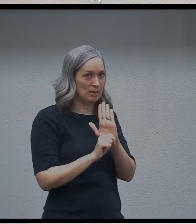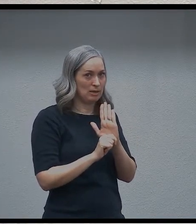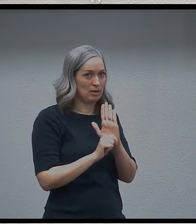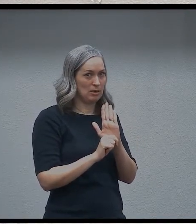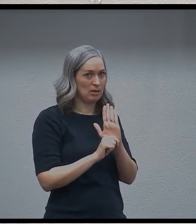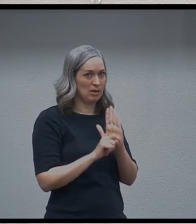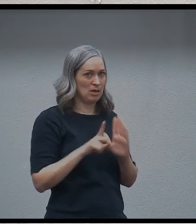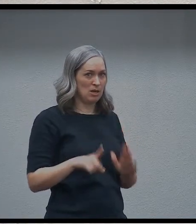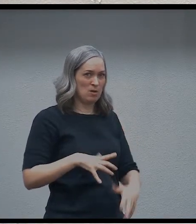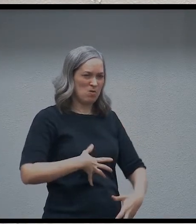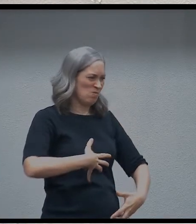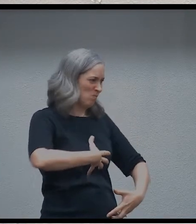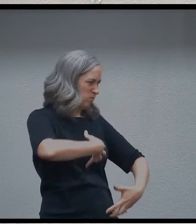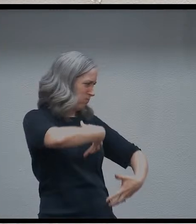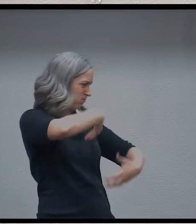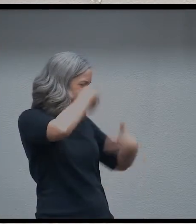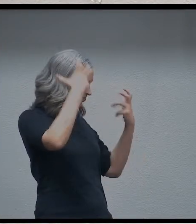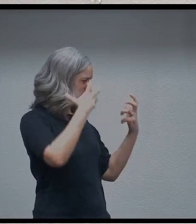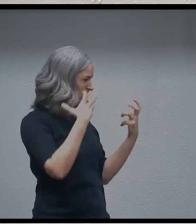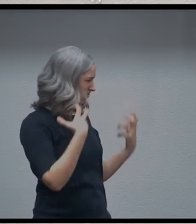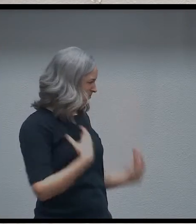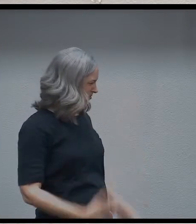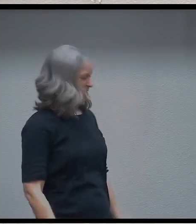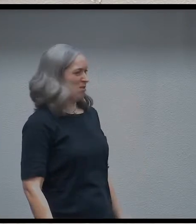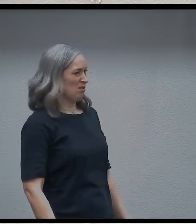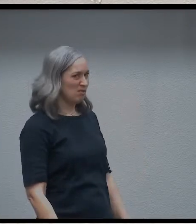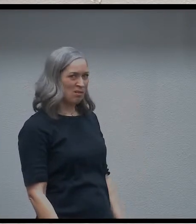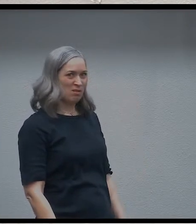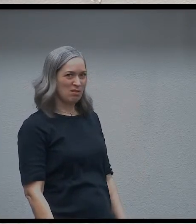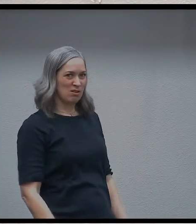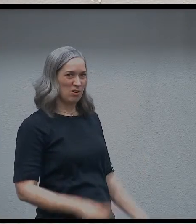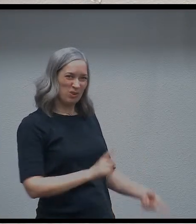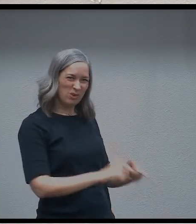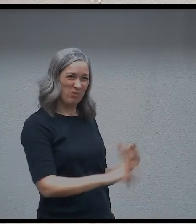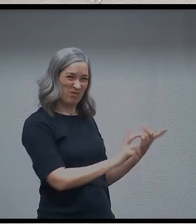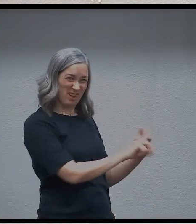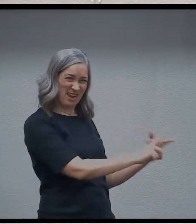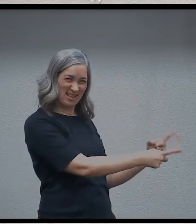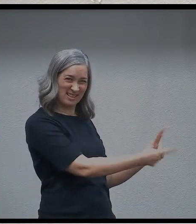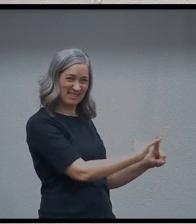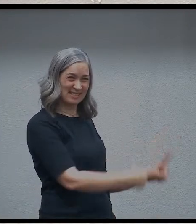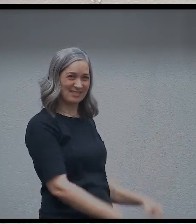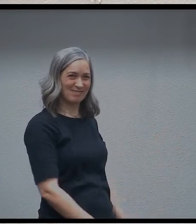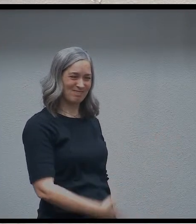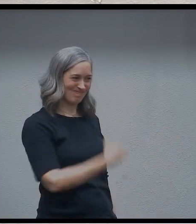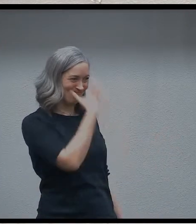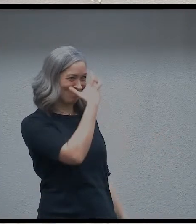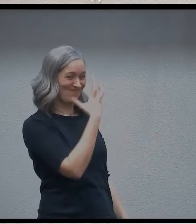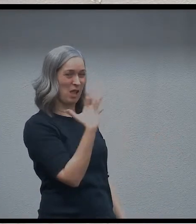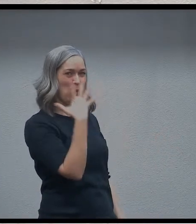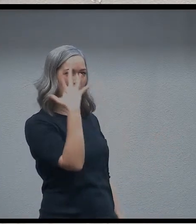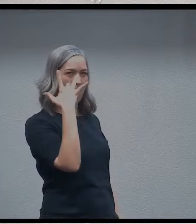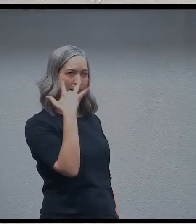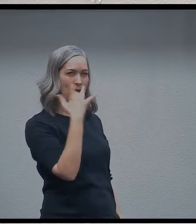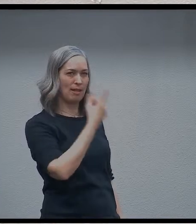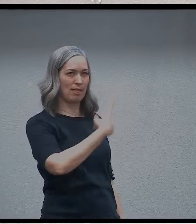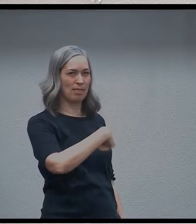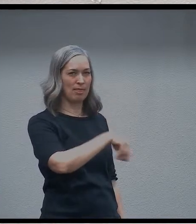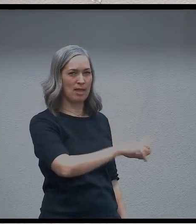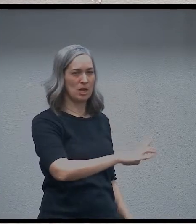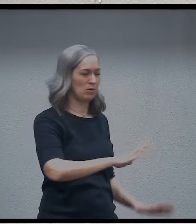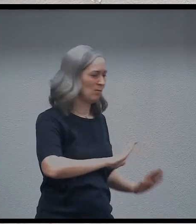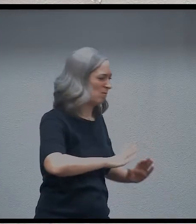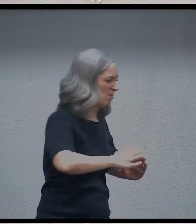a ferocious fear that he has to his friends. And he has that because they are